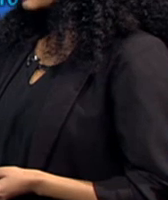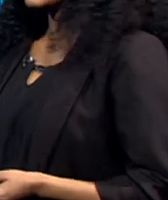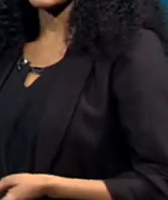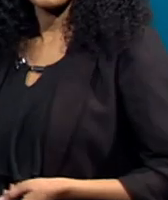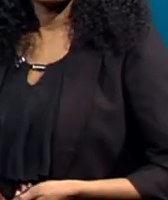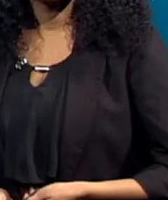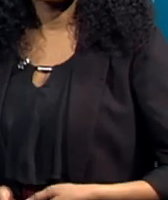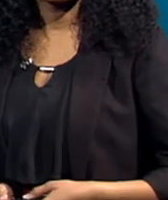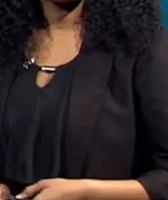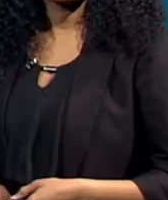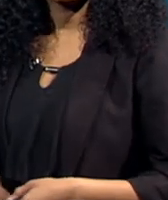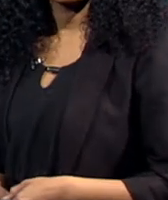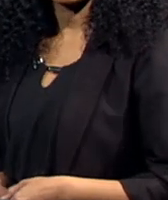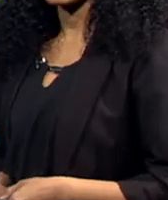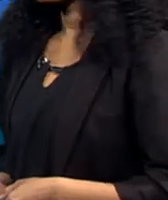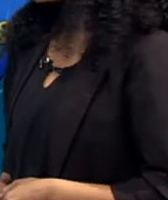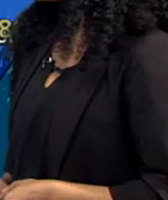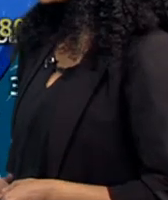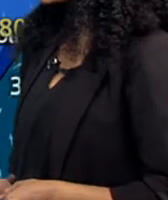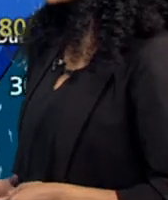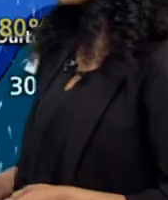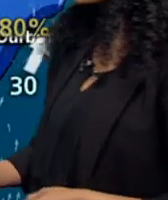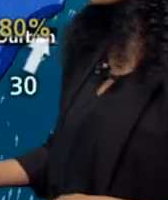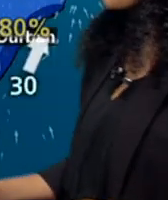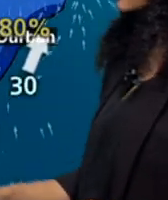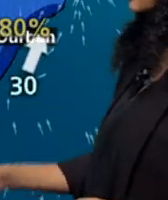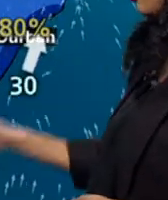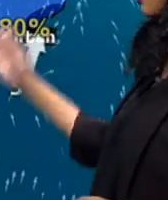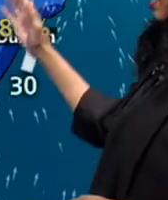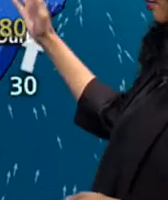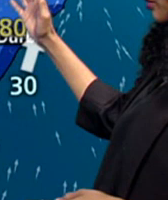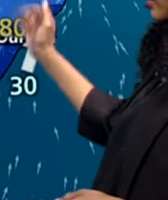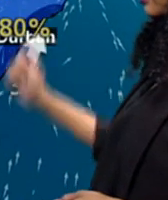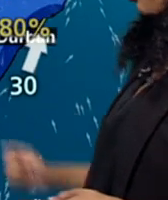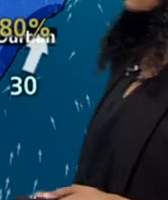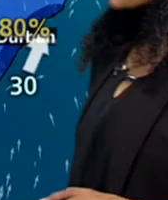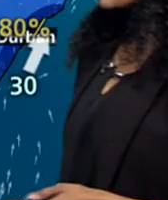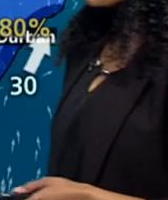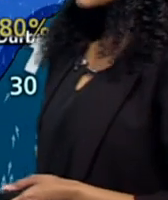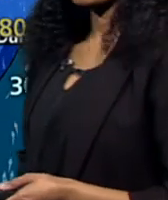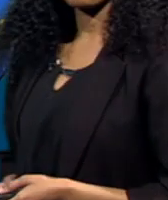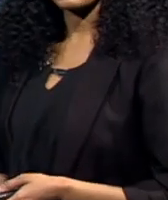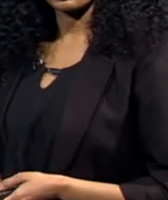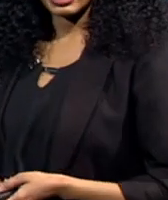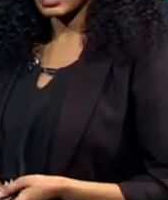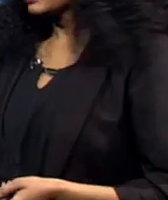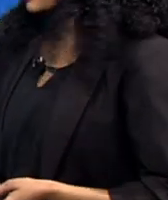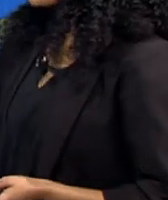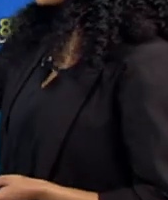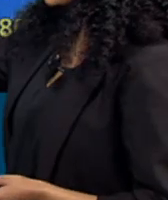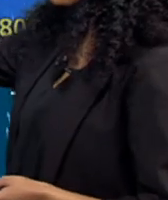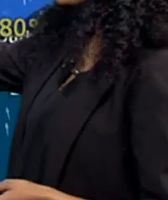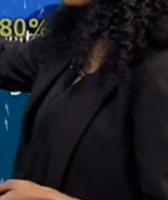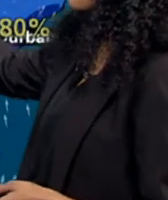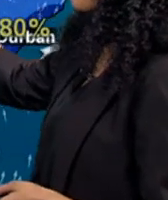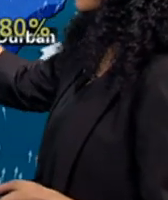karolo ya Eastern Cape le yone tla nna le gone go itemogela pula diperesente di le 60 gape dipula di na le gone go tswelela mo karolong ya KwaZulu-Natal re